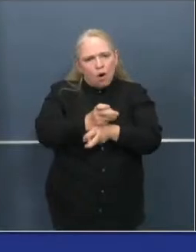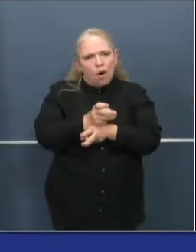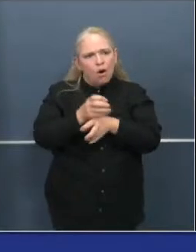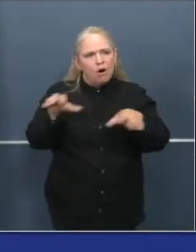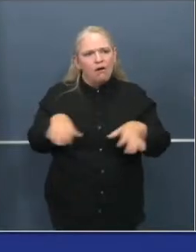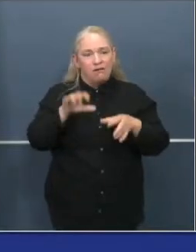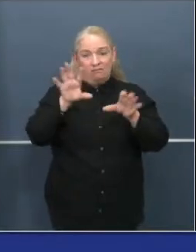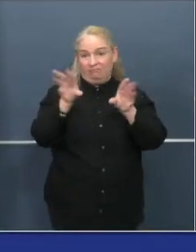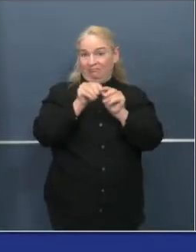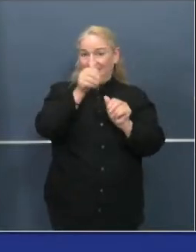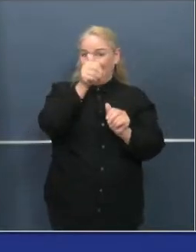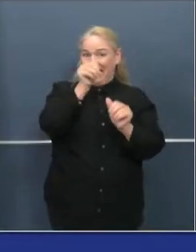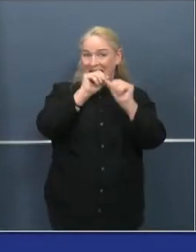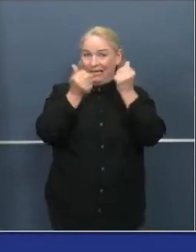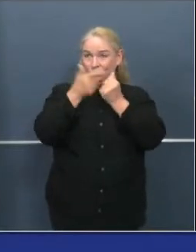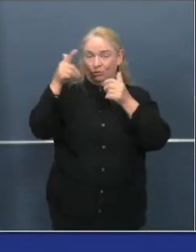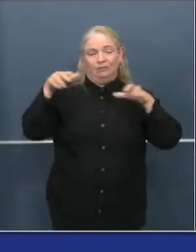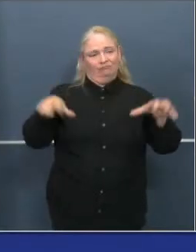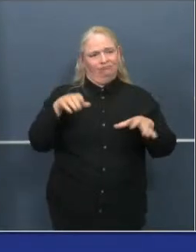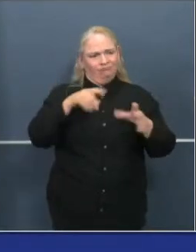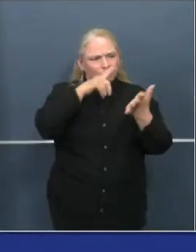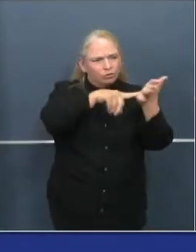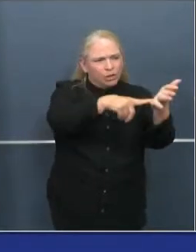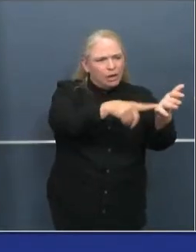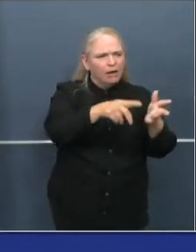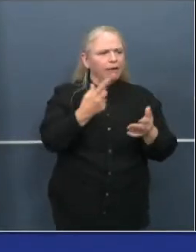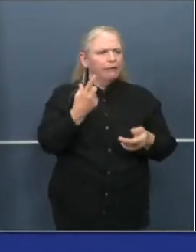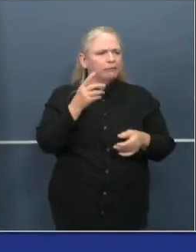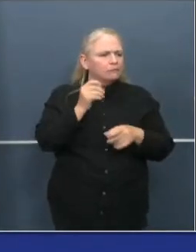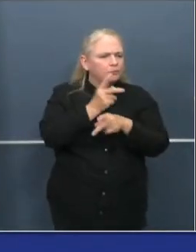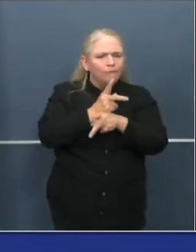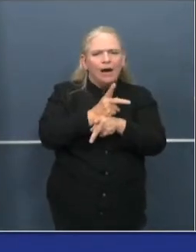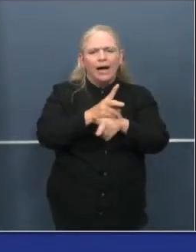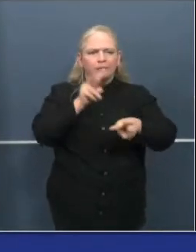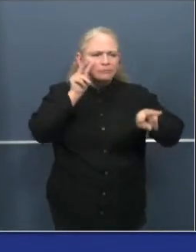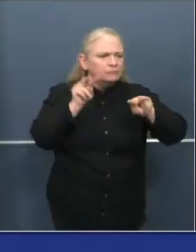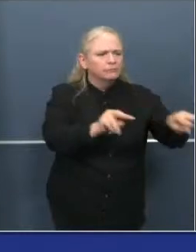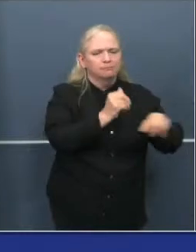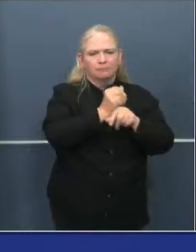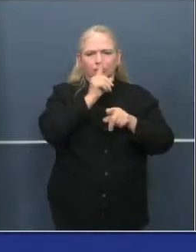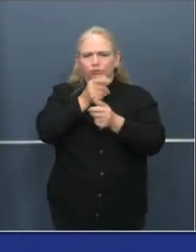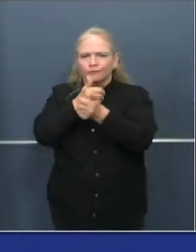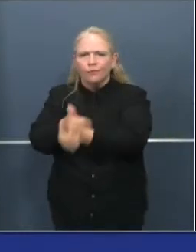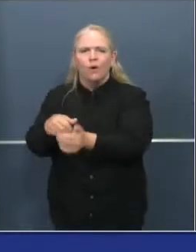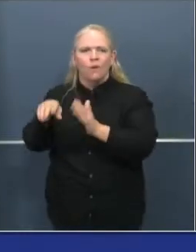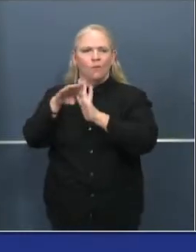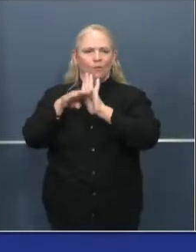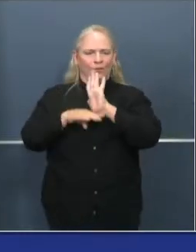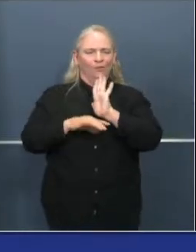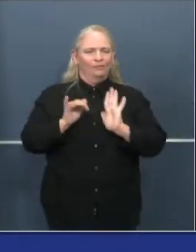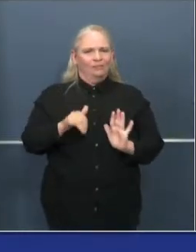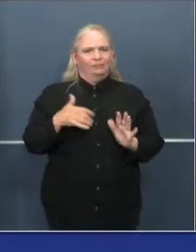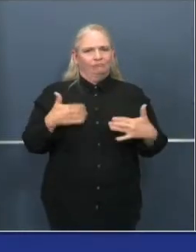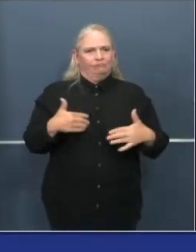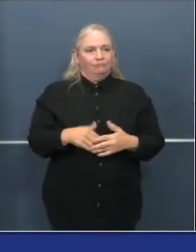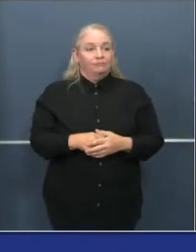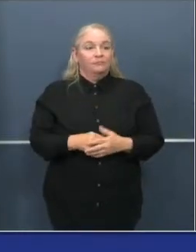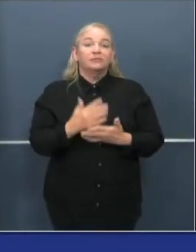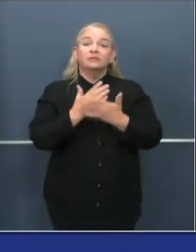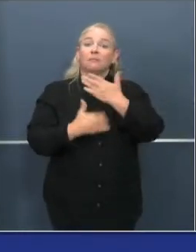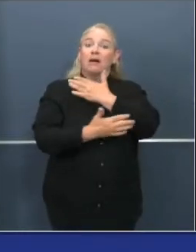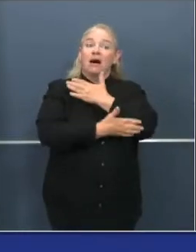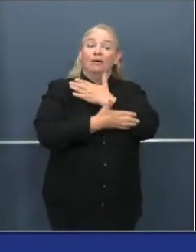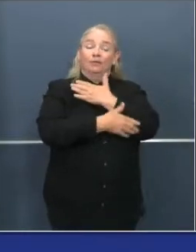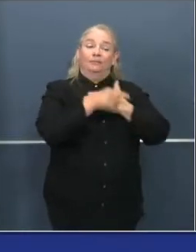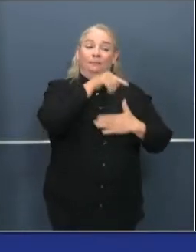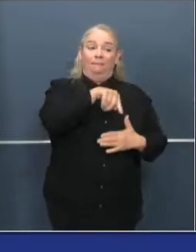lot of counties that took action since we began this monitoring process to move deliberatively